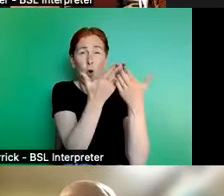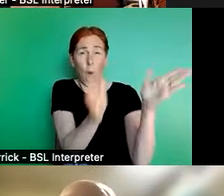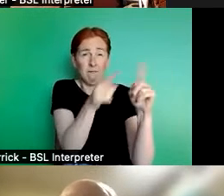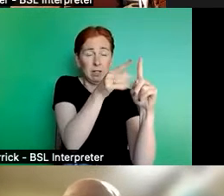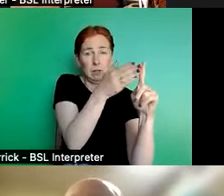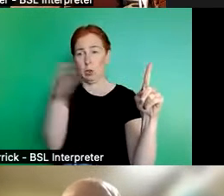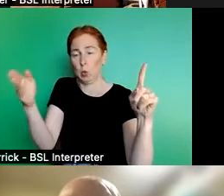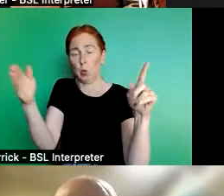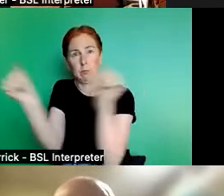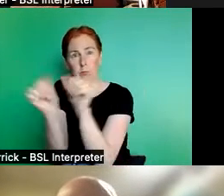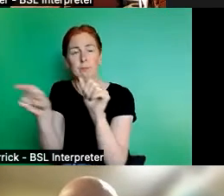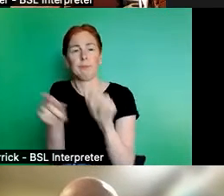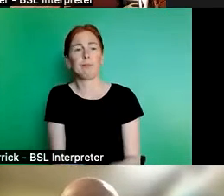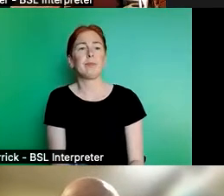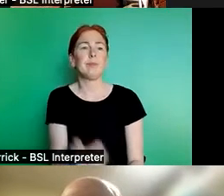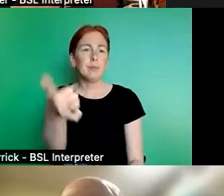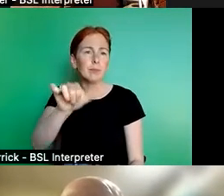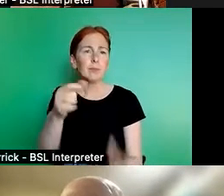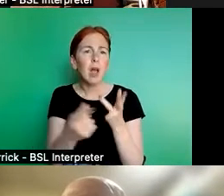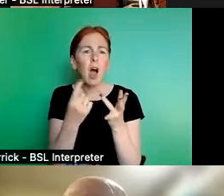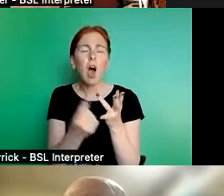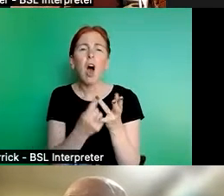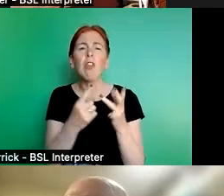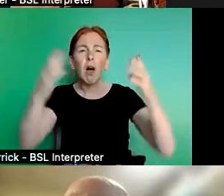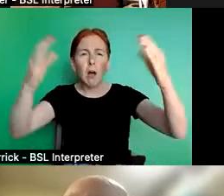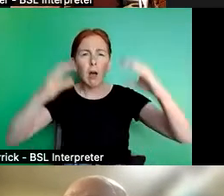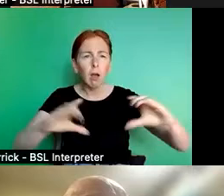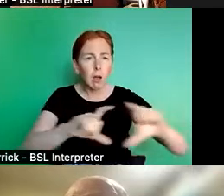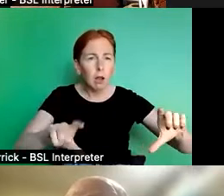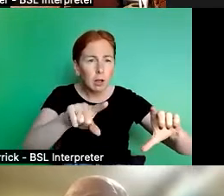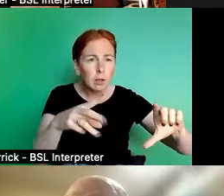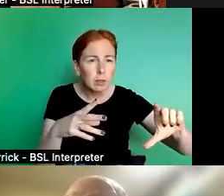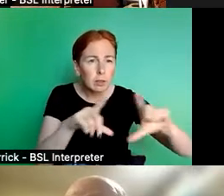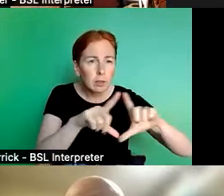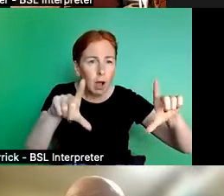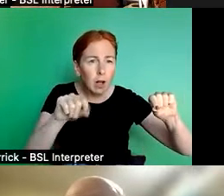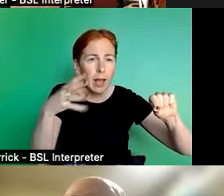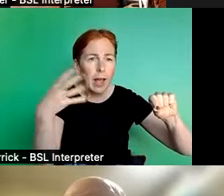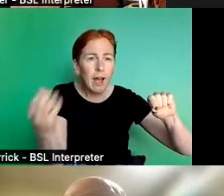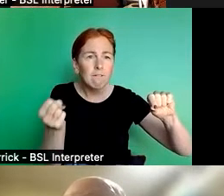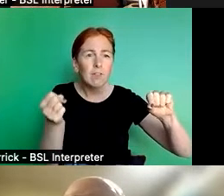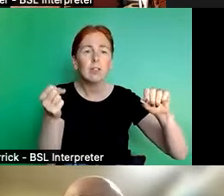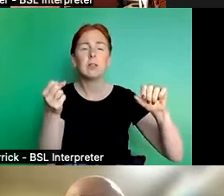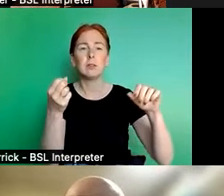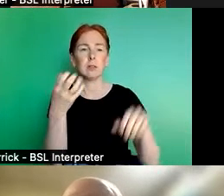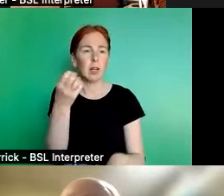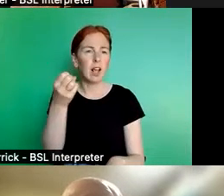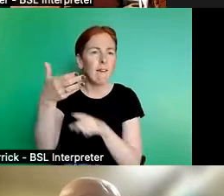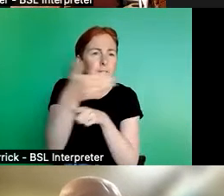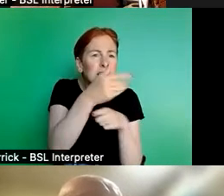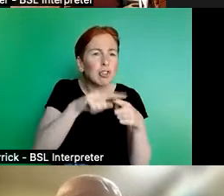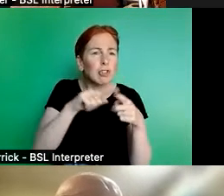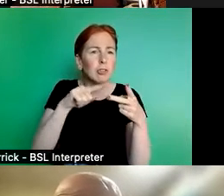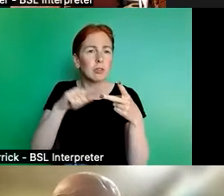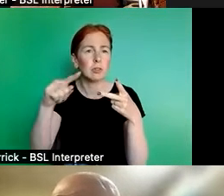think they're horrendously inaccurate. But sometimes you can get an older child to point to it and say if they see a house or a train or a fish.